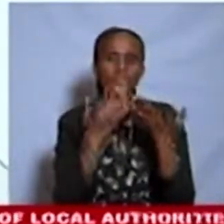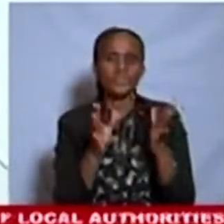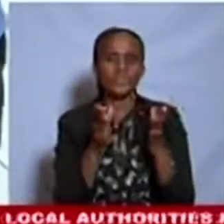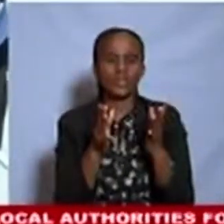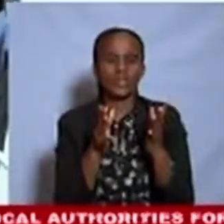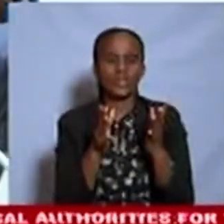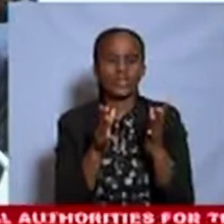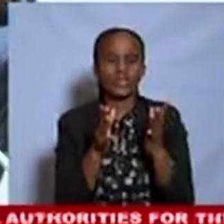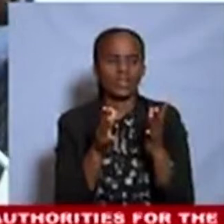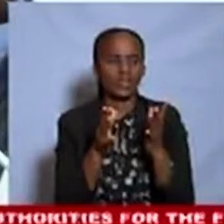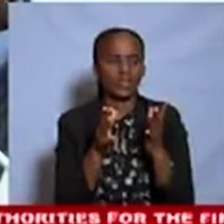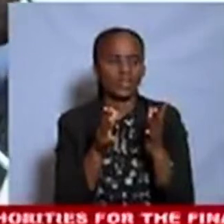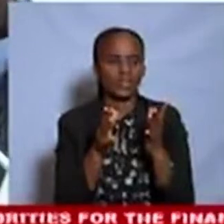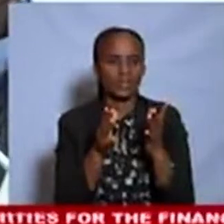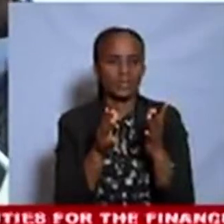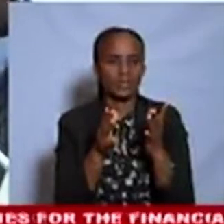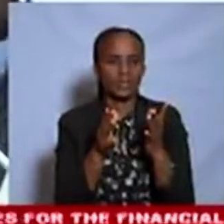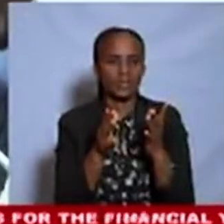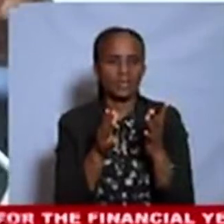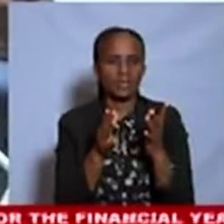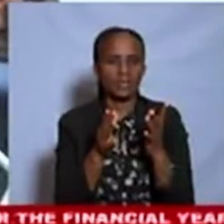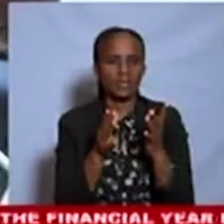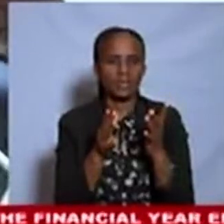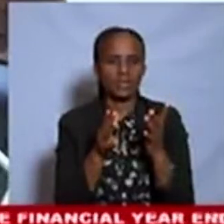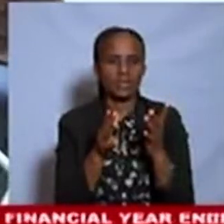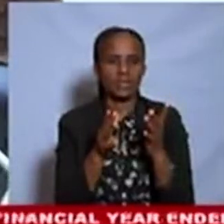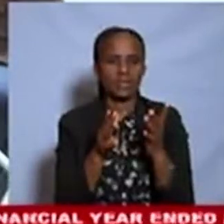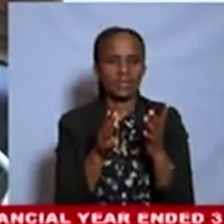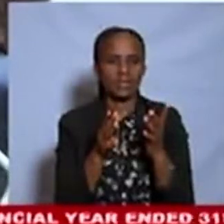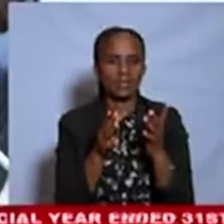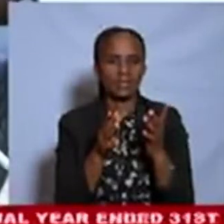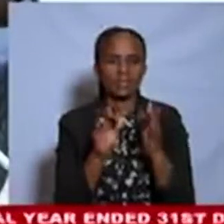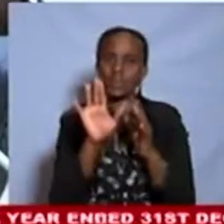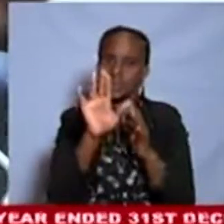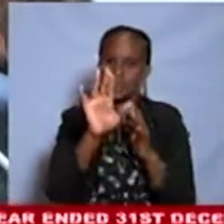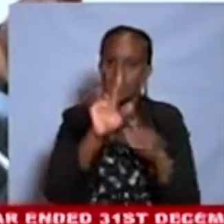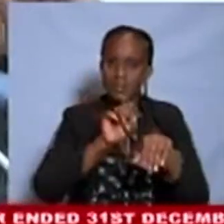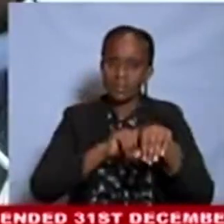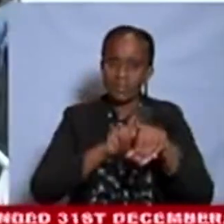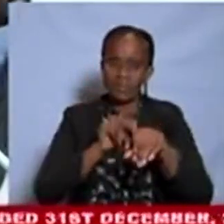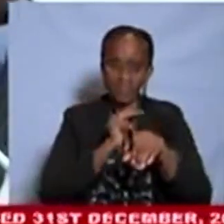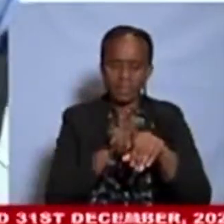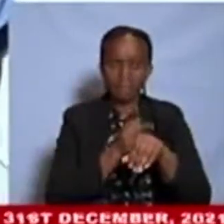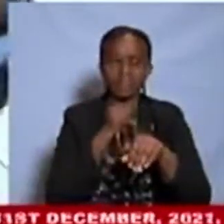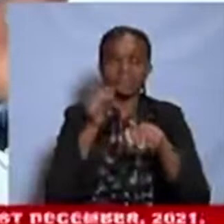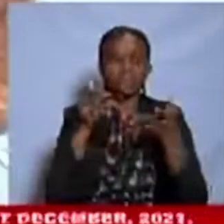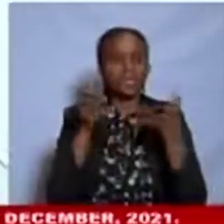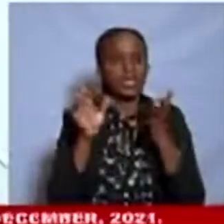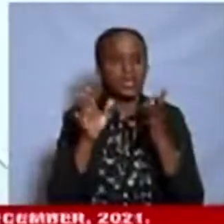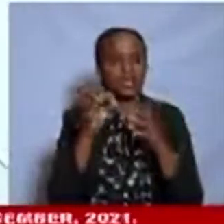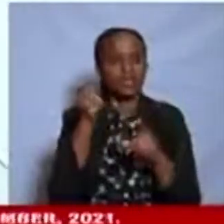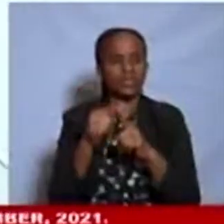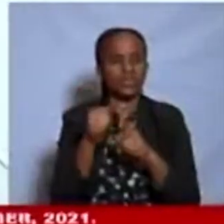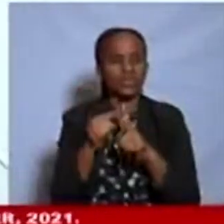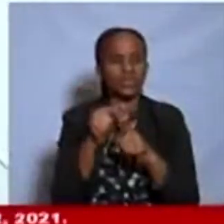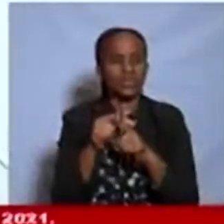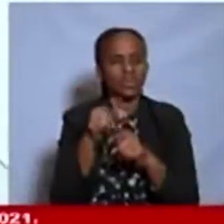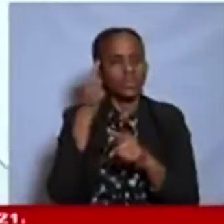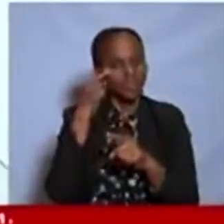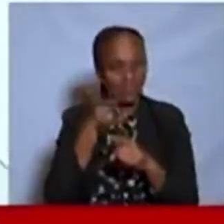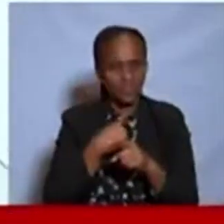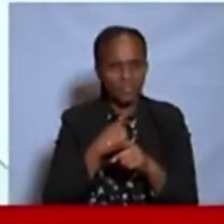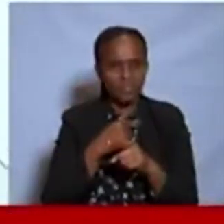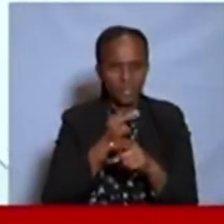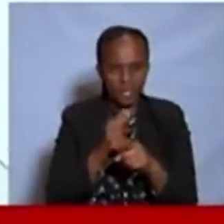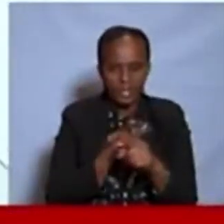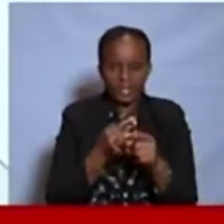Sorry, we don't have parliamentary. On parliamentary, I'll give you a chance. We don't allow, I mean, words like, for me here, he